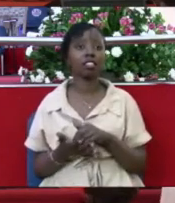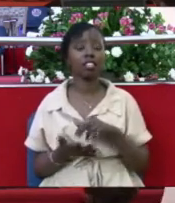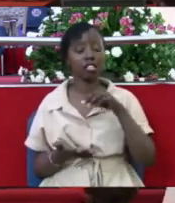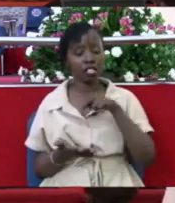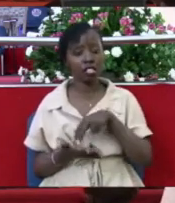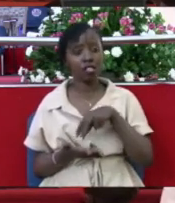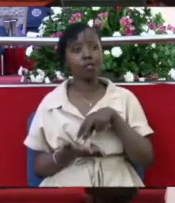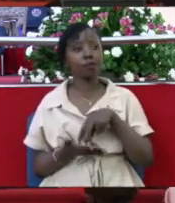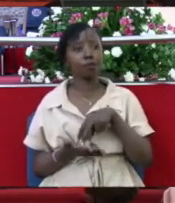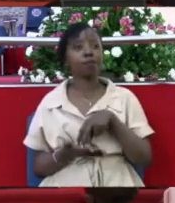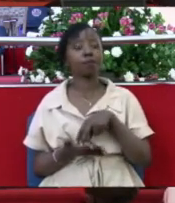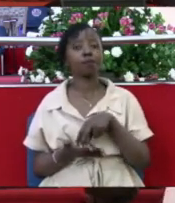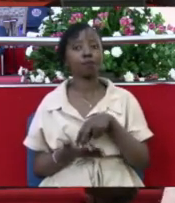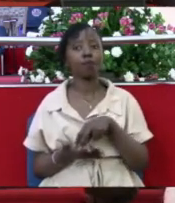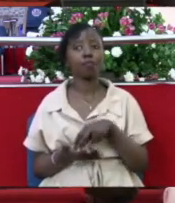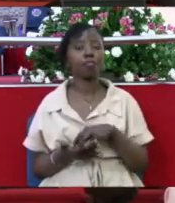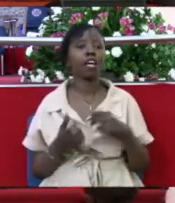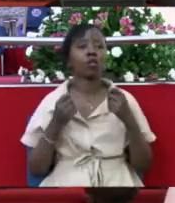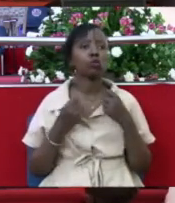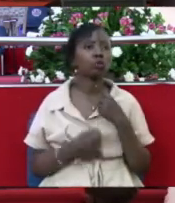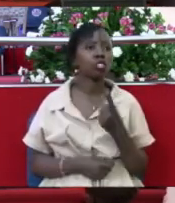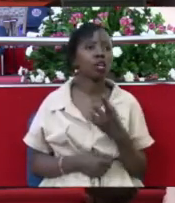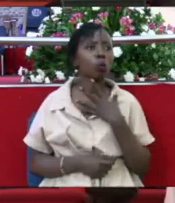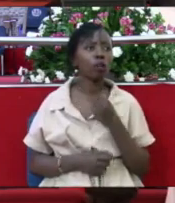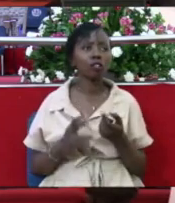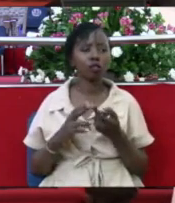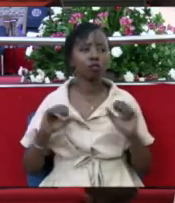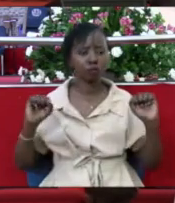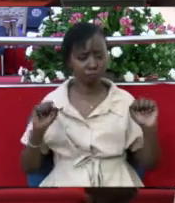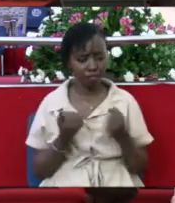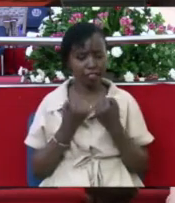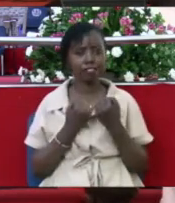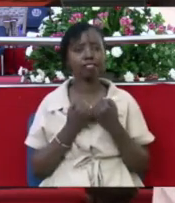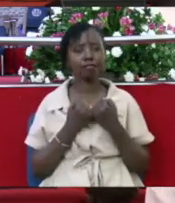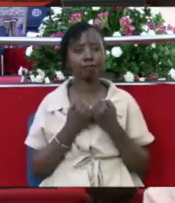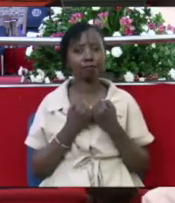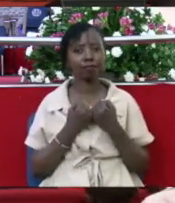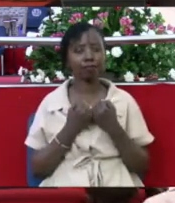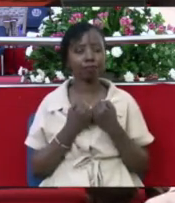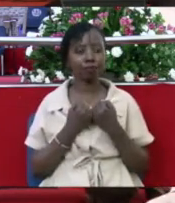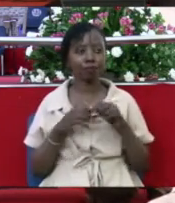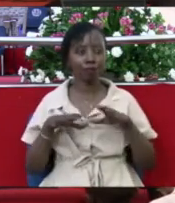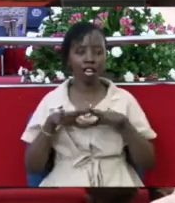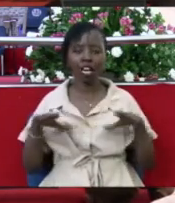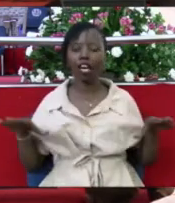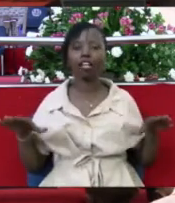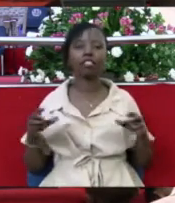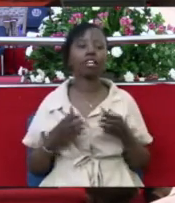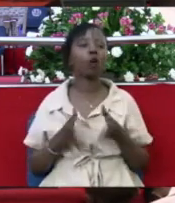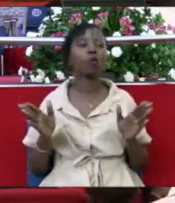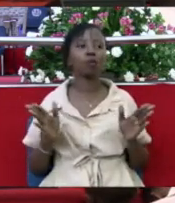feet. Simama kwa miguu yako. You're saying you want to get born again. Unapenda kuokoka. The altar is open.